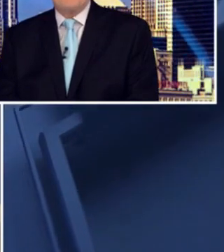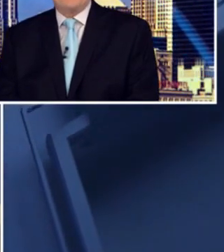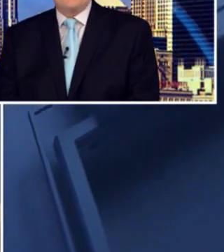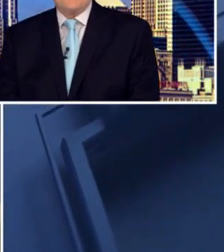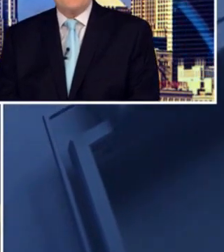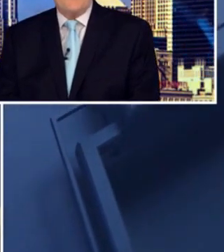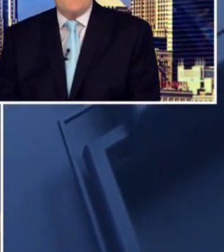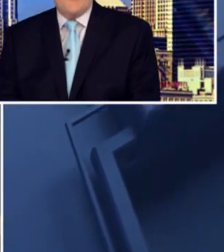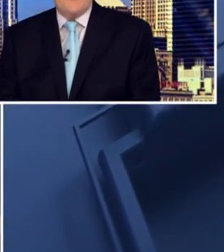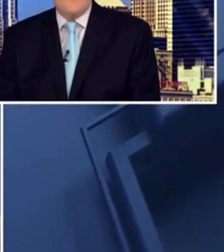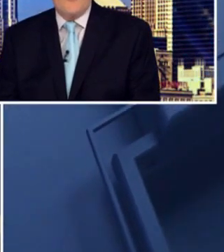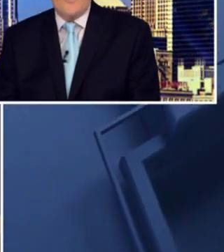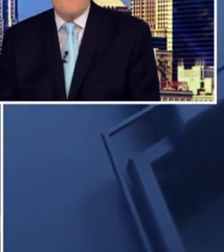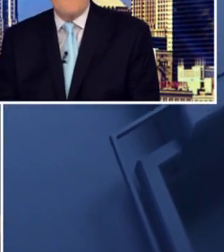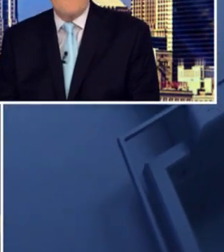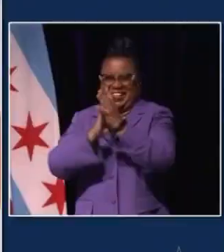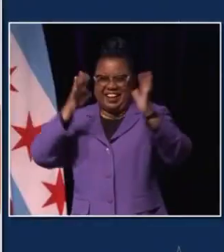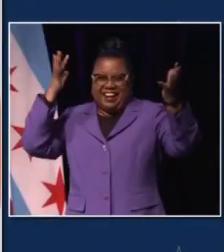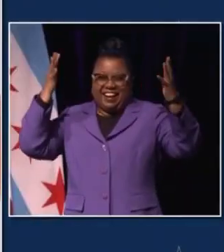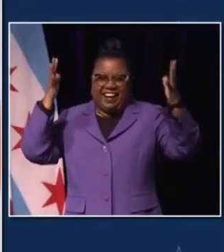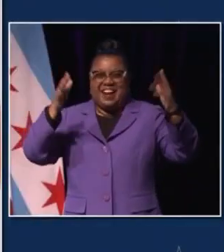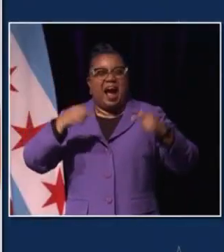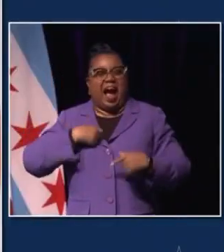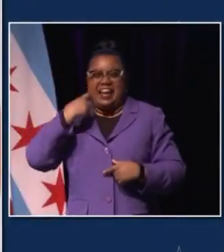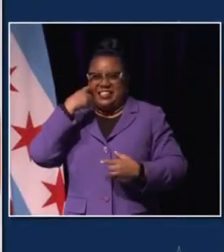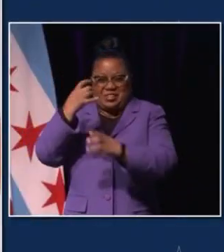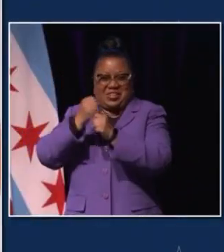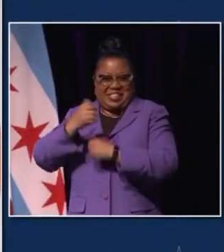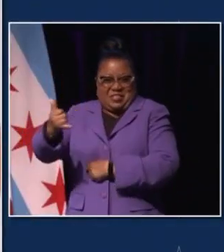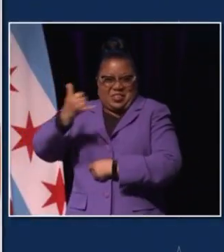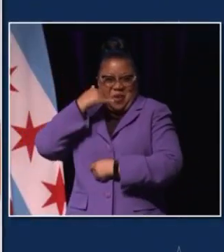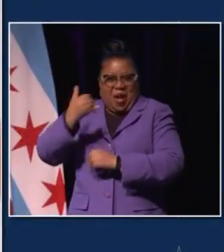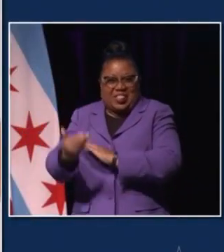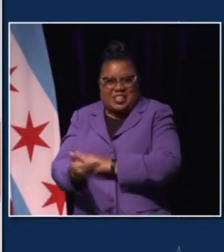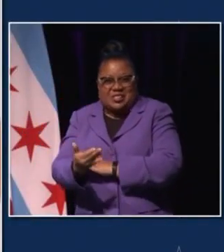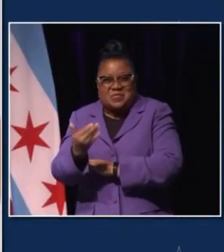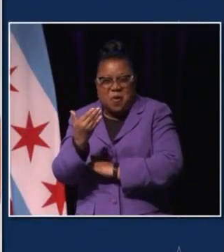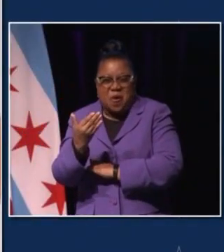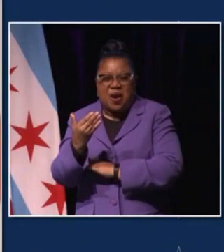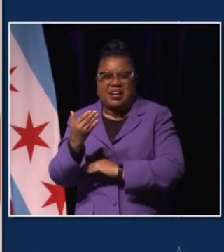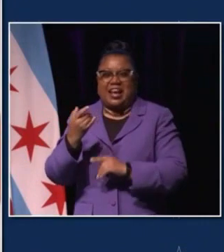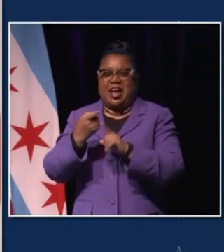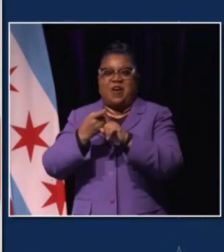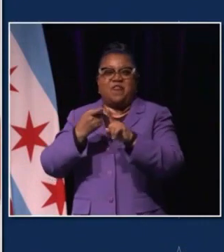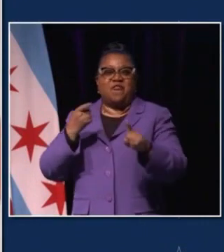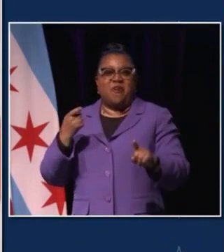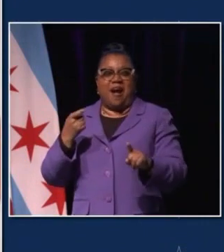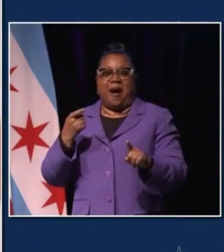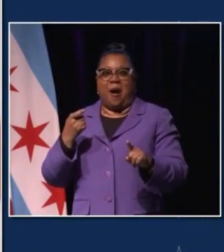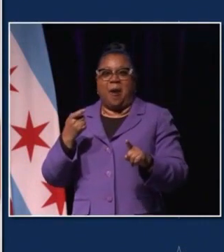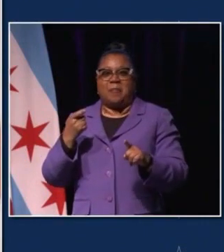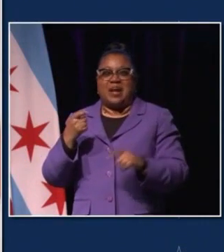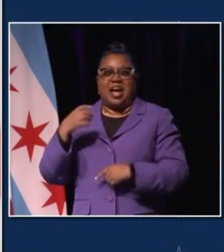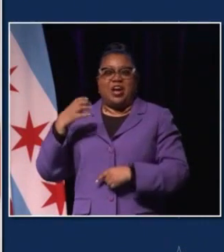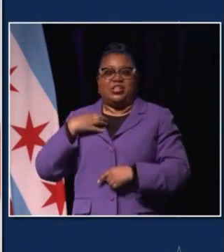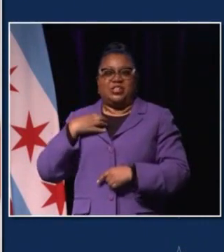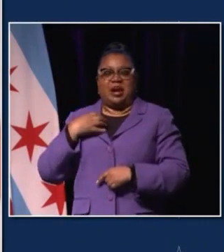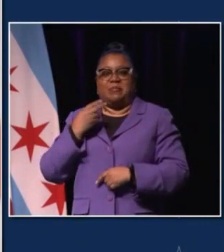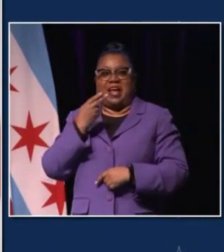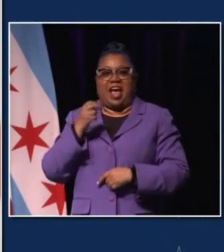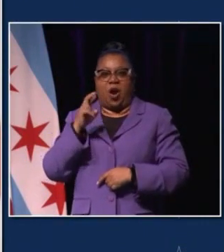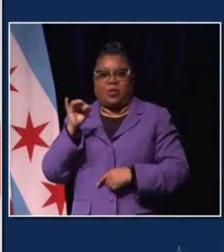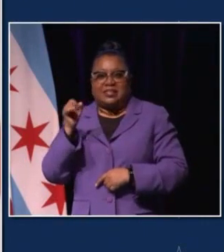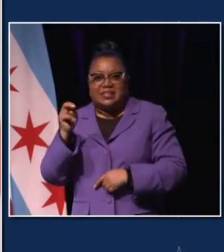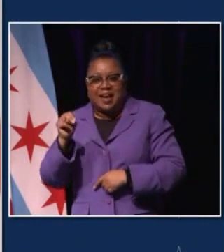to trumpet as she heads out the door. I just received the call this morning from Chairman